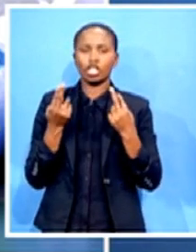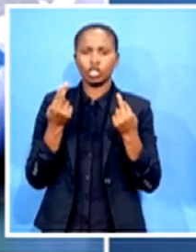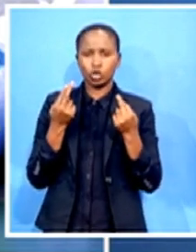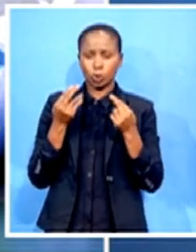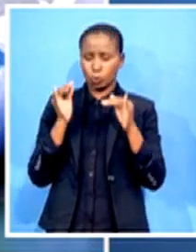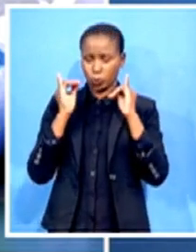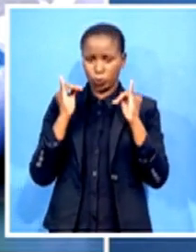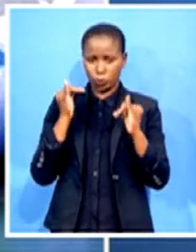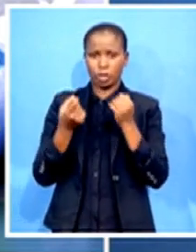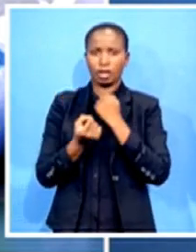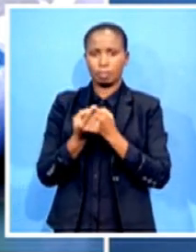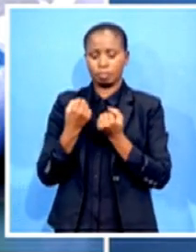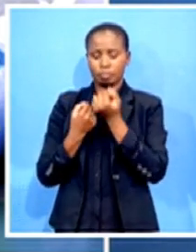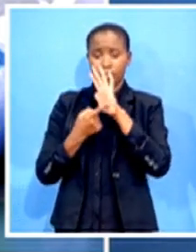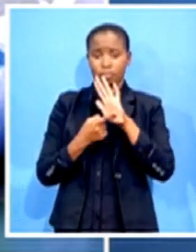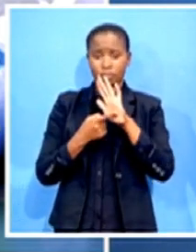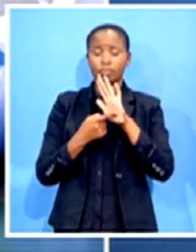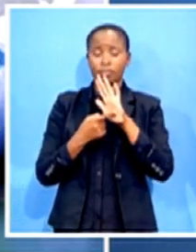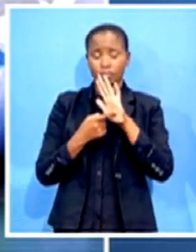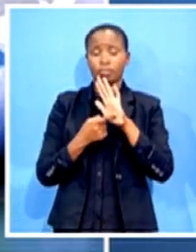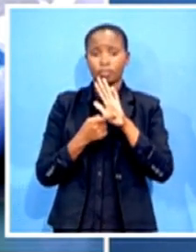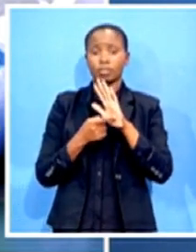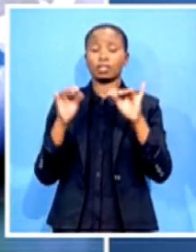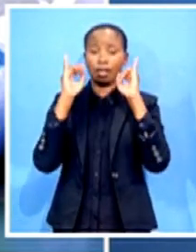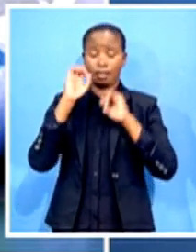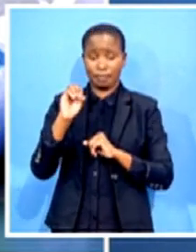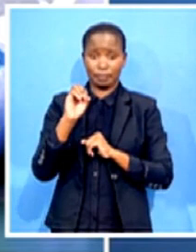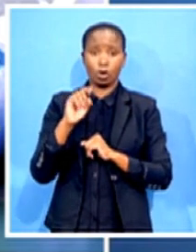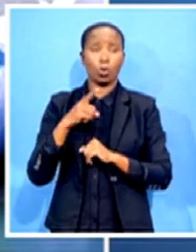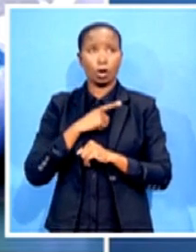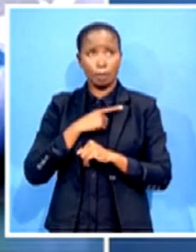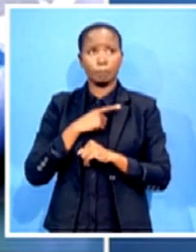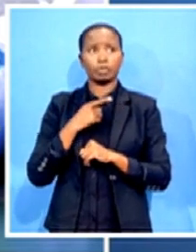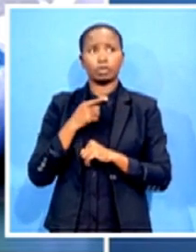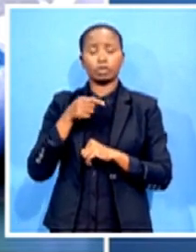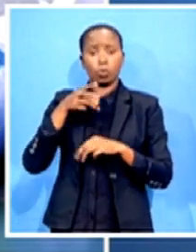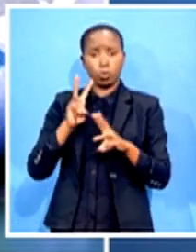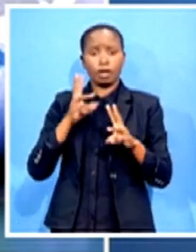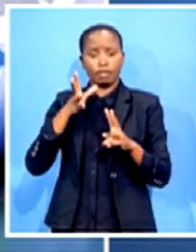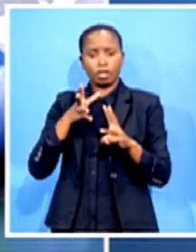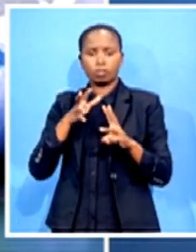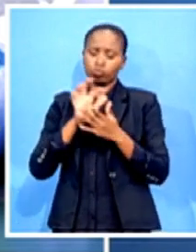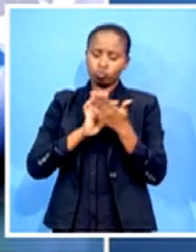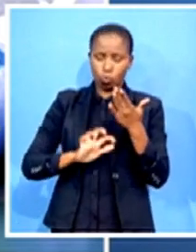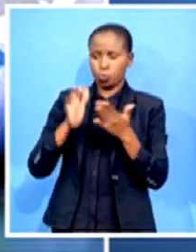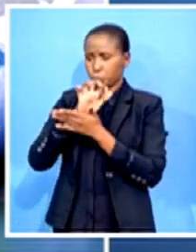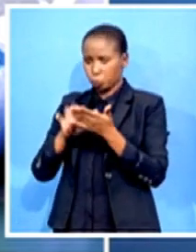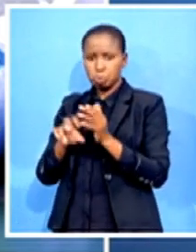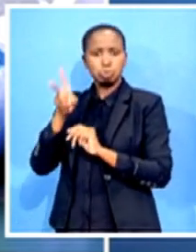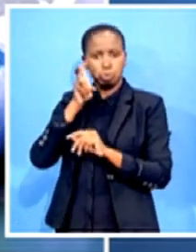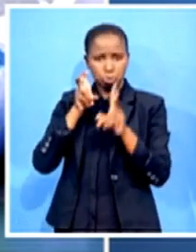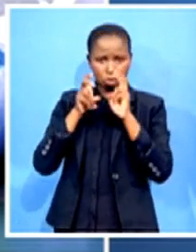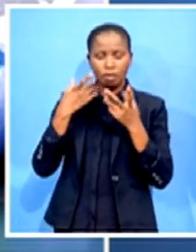Blaine. The concepts you referred to, the scenarios you referred to, malicious mail, malicious